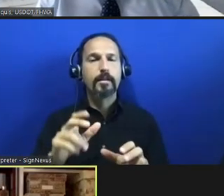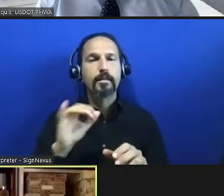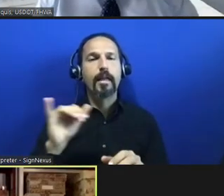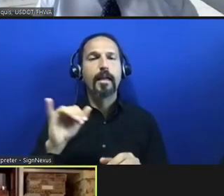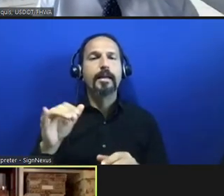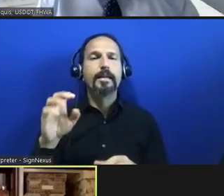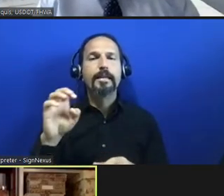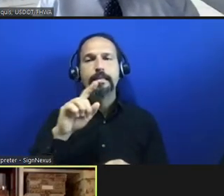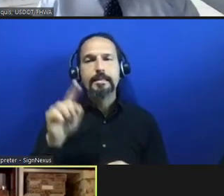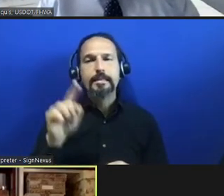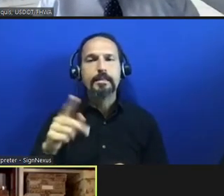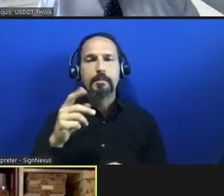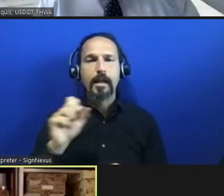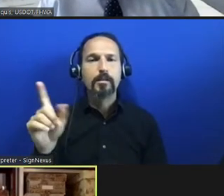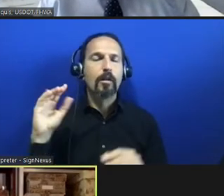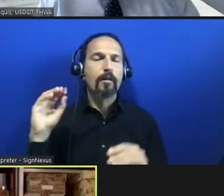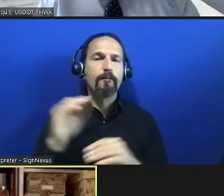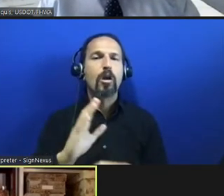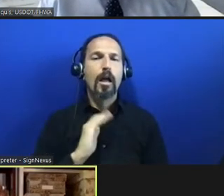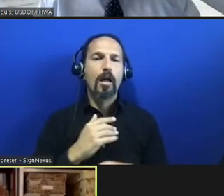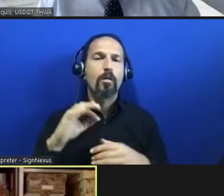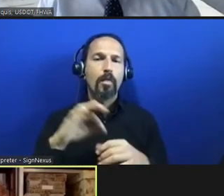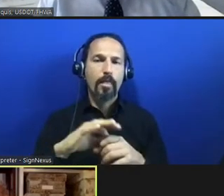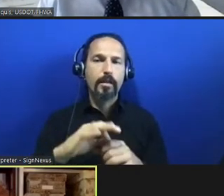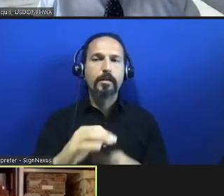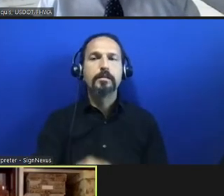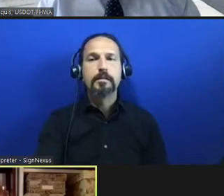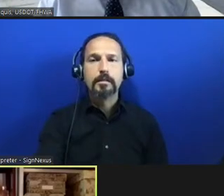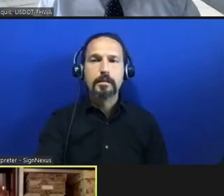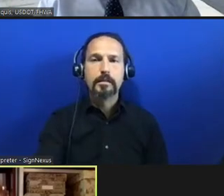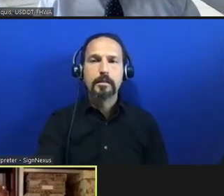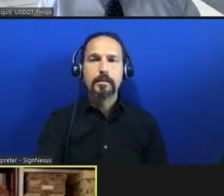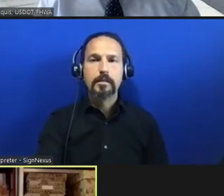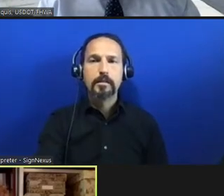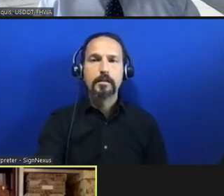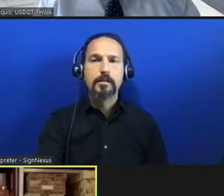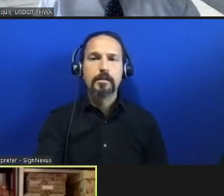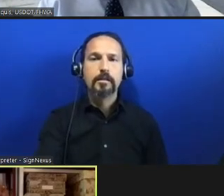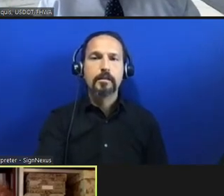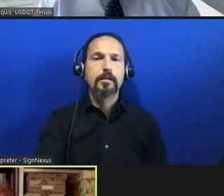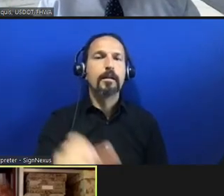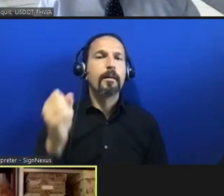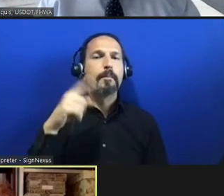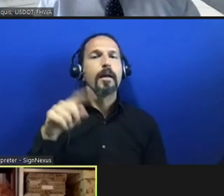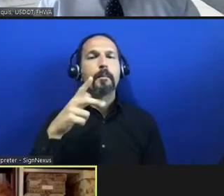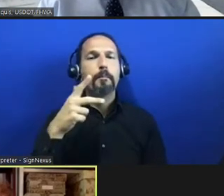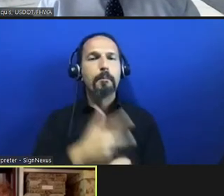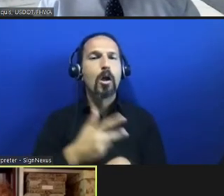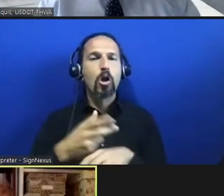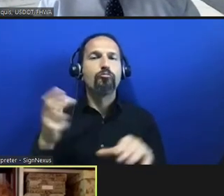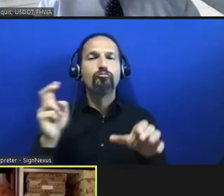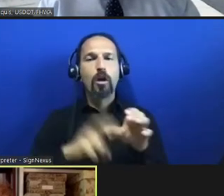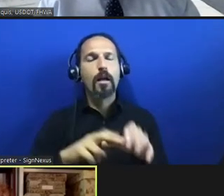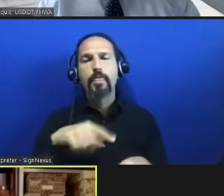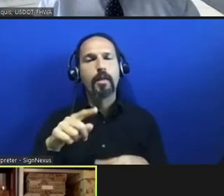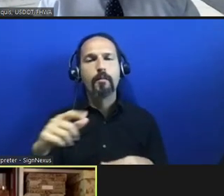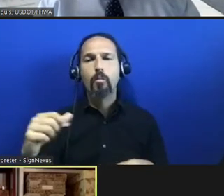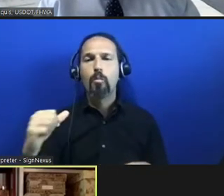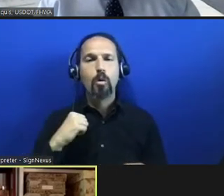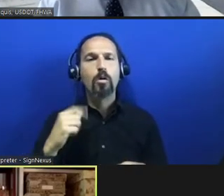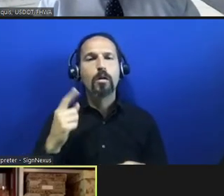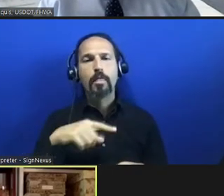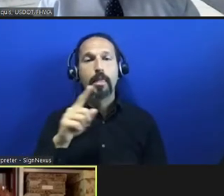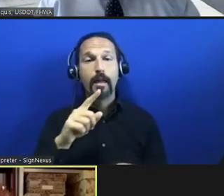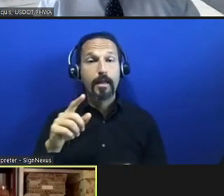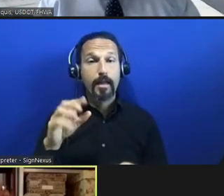Pass which has been trying to influence our electeds many outside the city can park and ride but they choose not to and it's ironic that they're